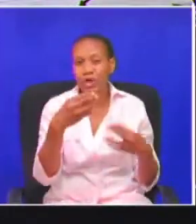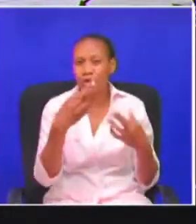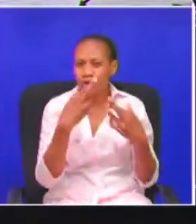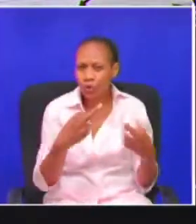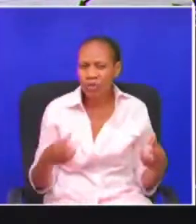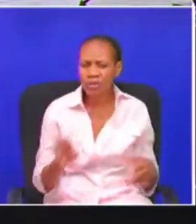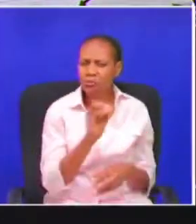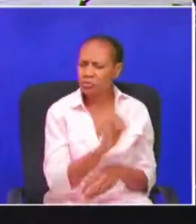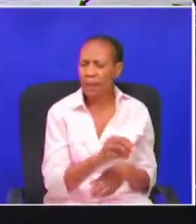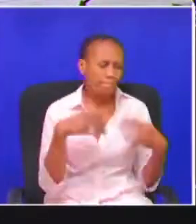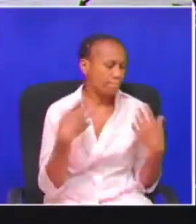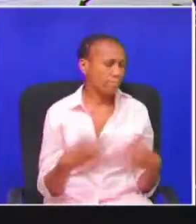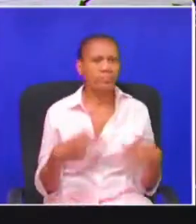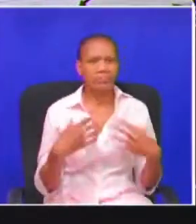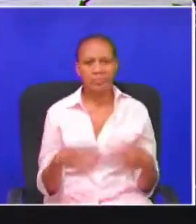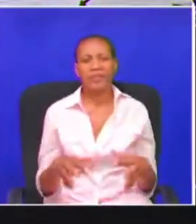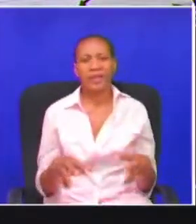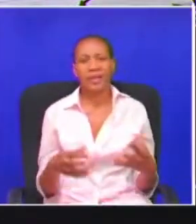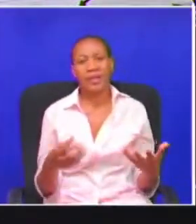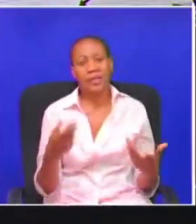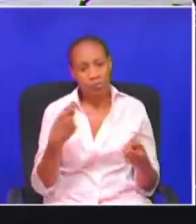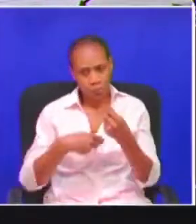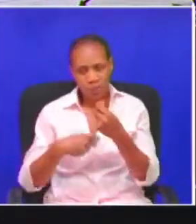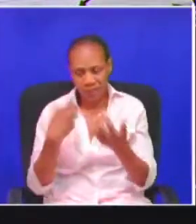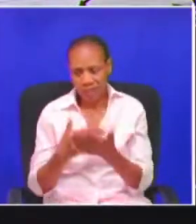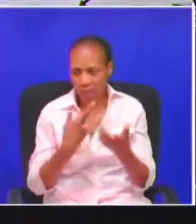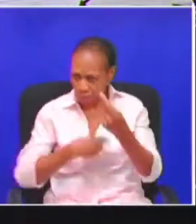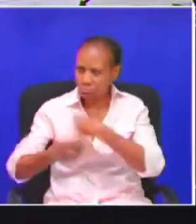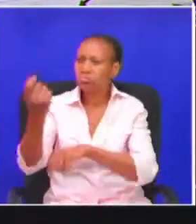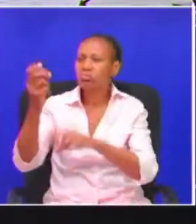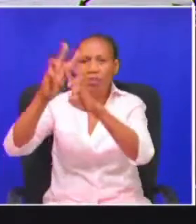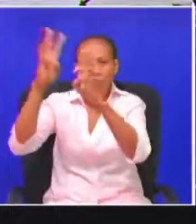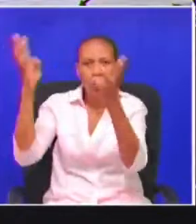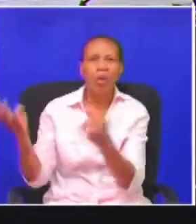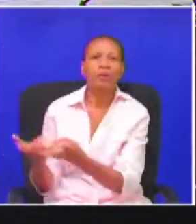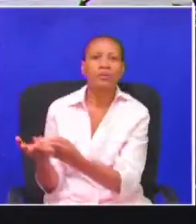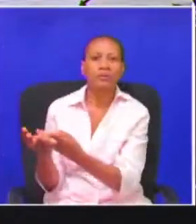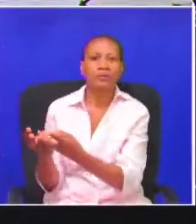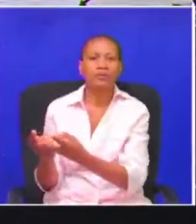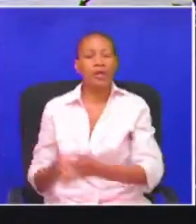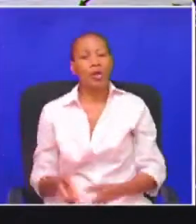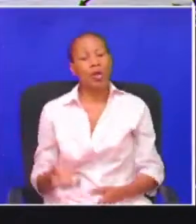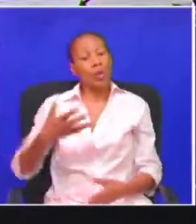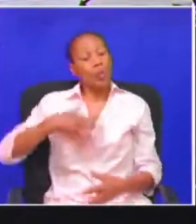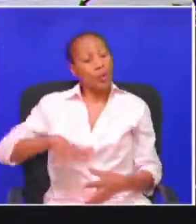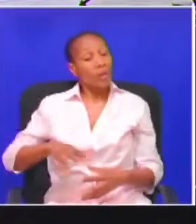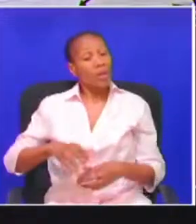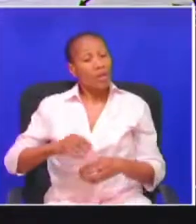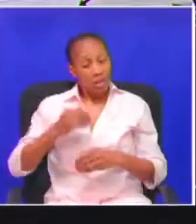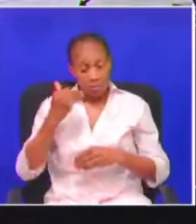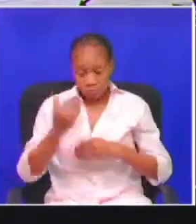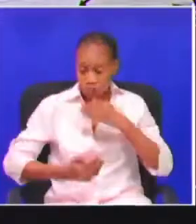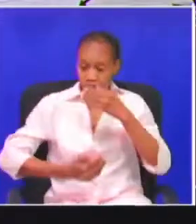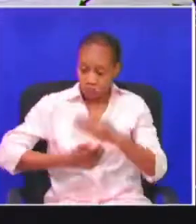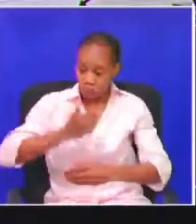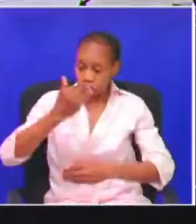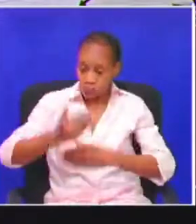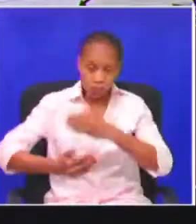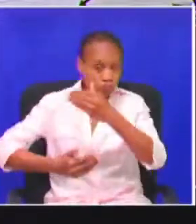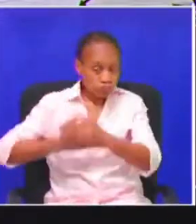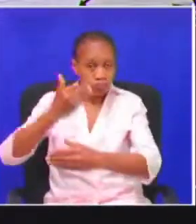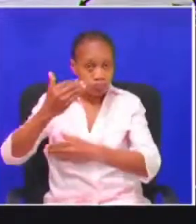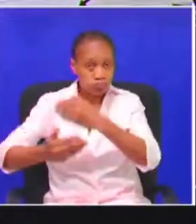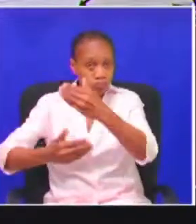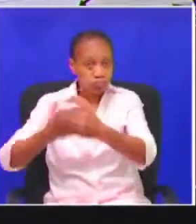manufacture of many products that are needed worldwide. And as we push this envelope, we're doing it for the rest